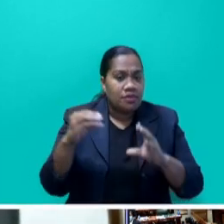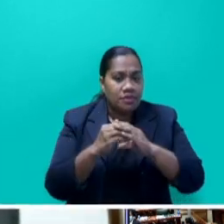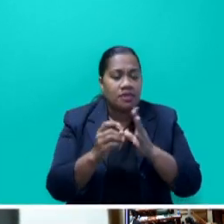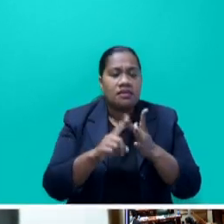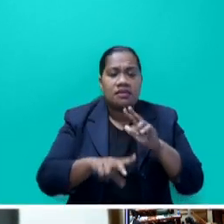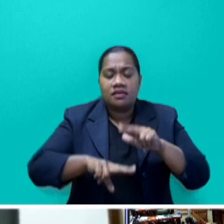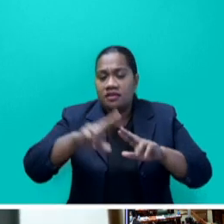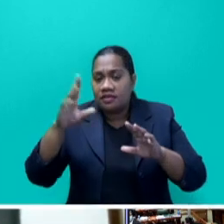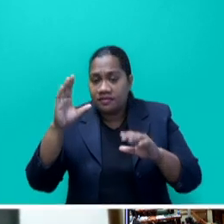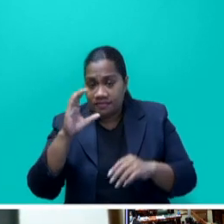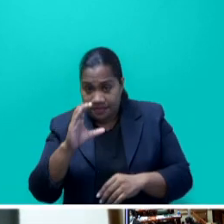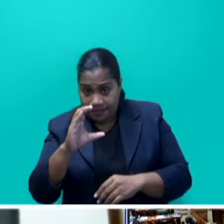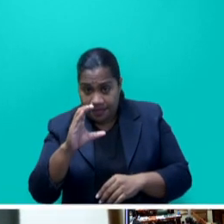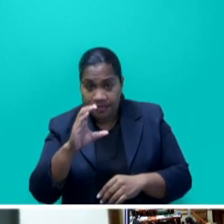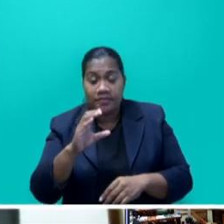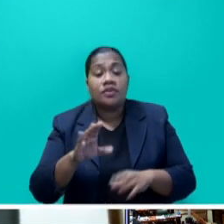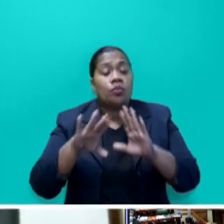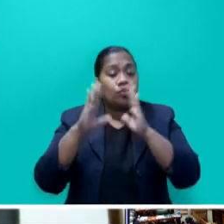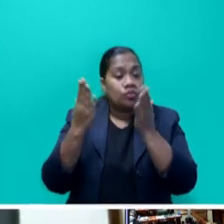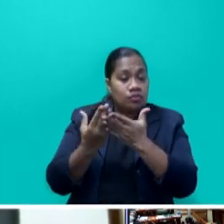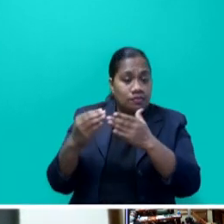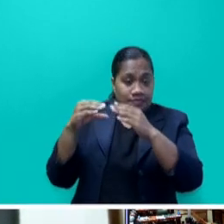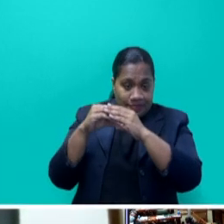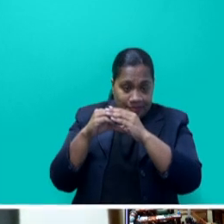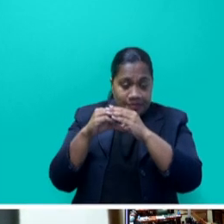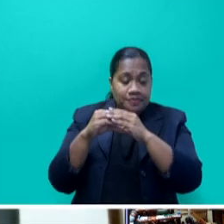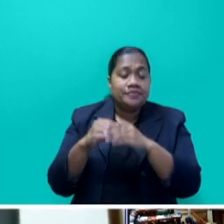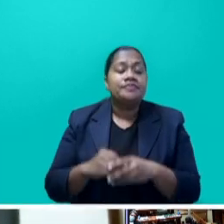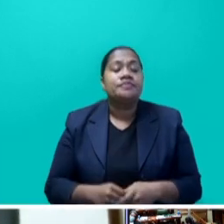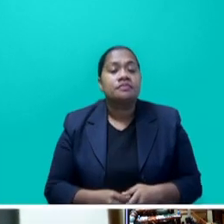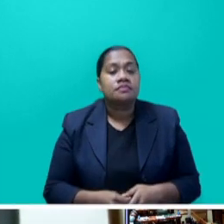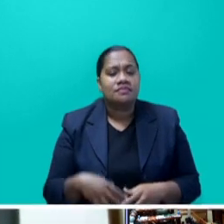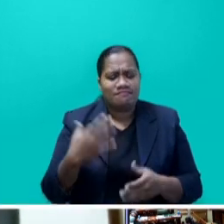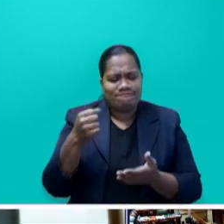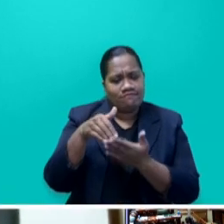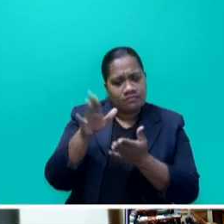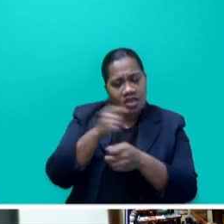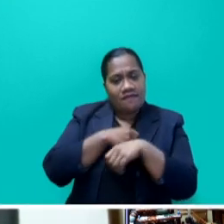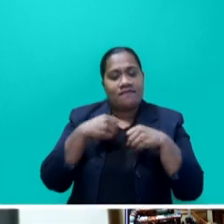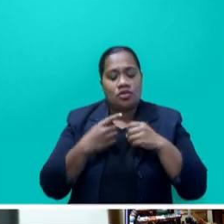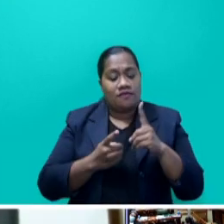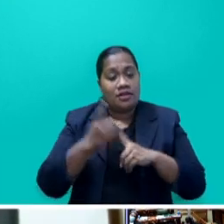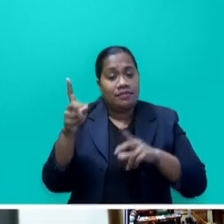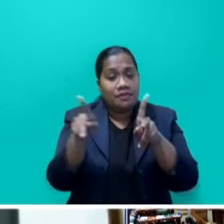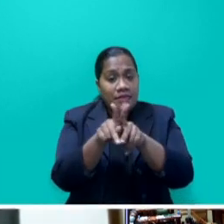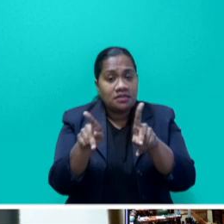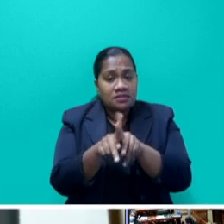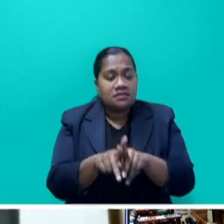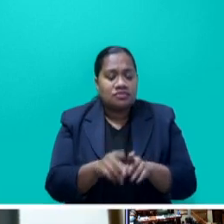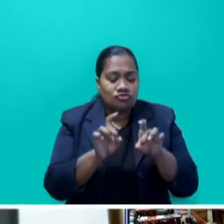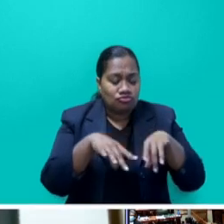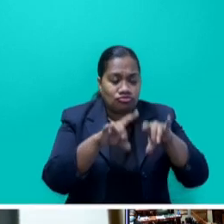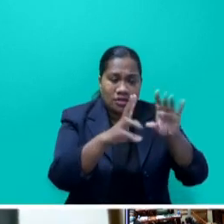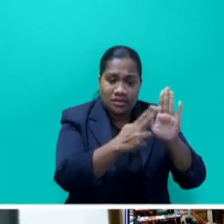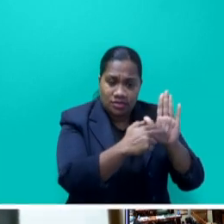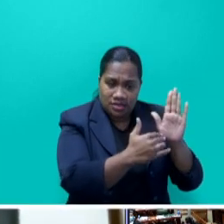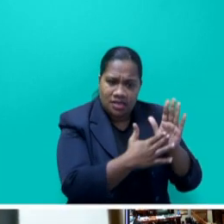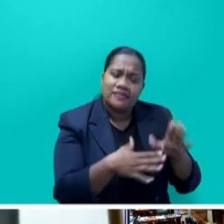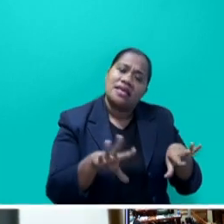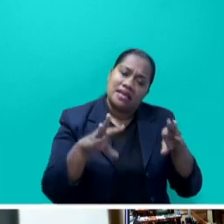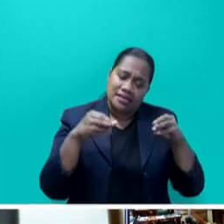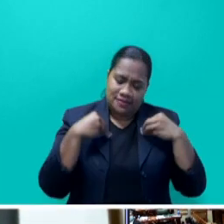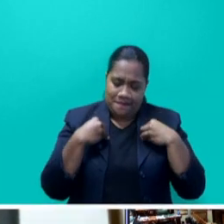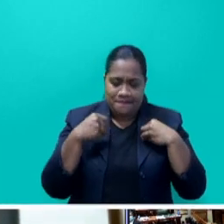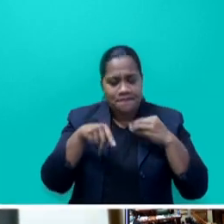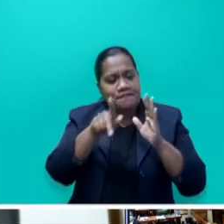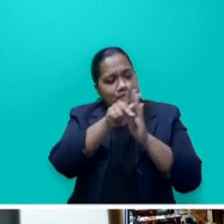Financial Corporation, World Bank. It has the endorsement of our development partners, Australia and New Zealand, that have accepted this as a